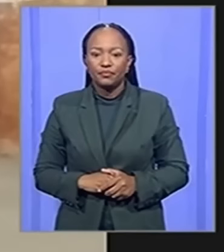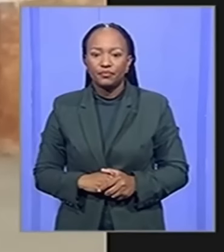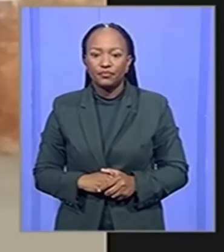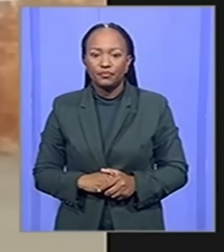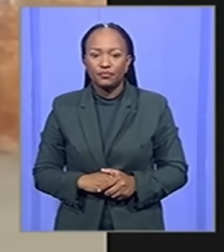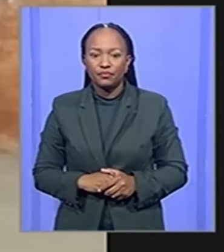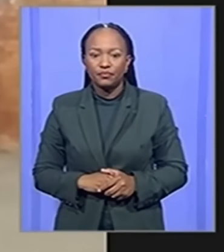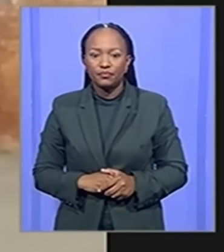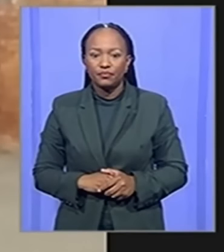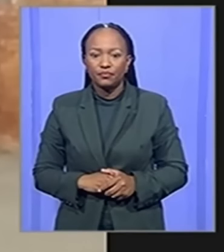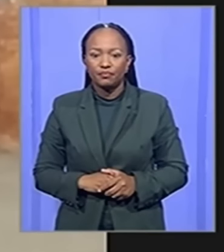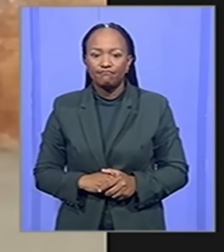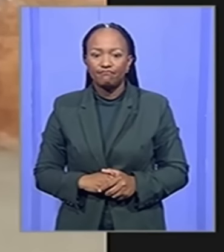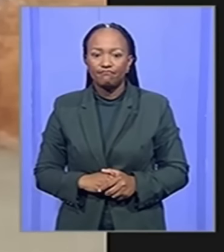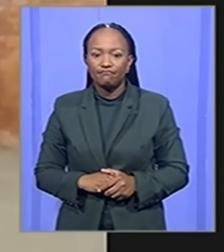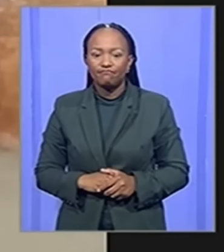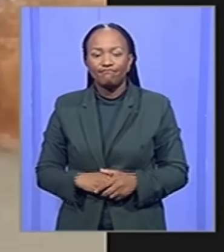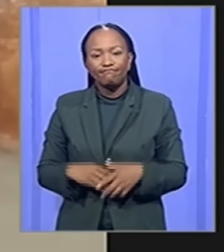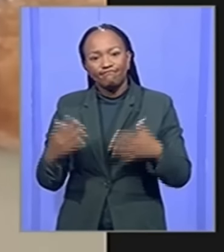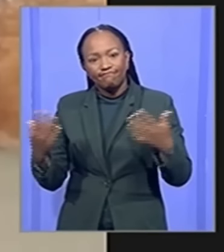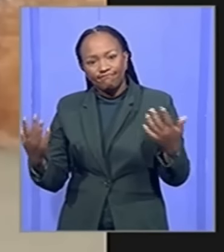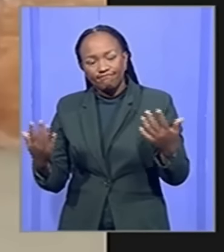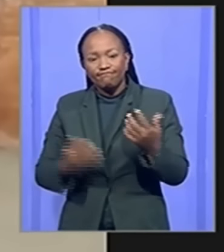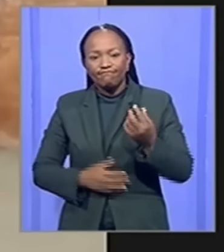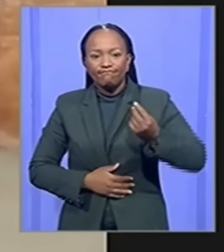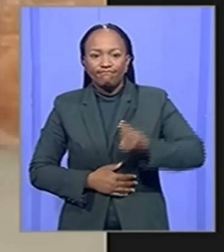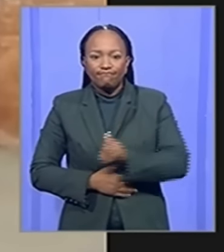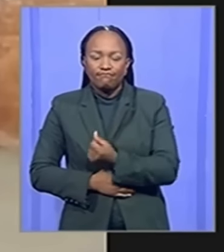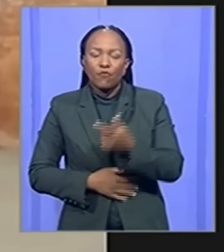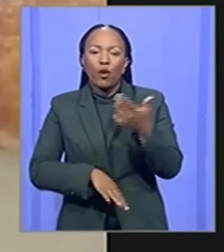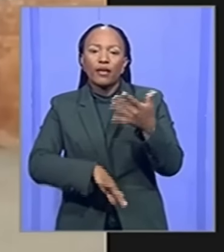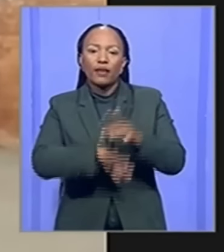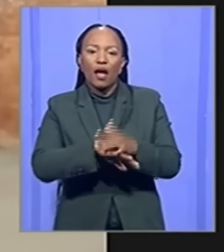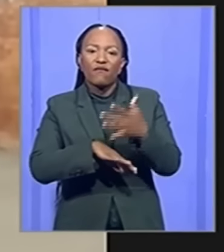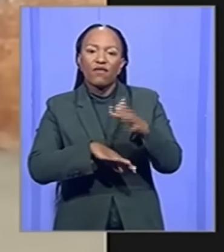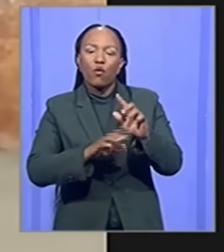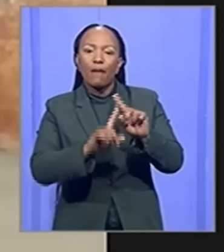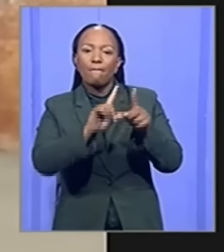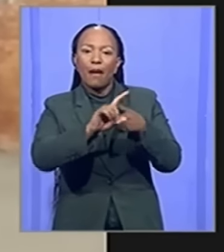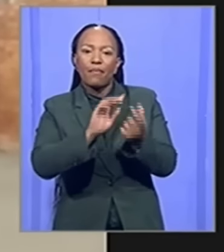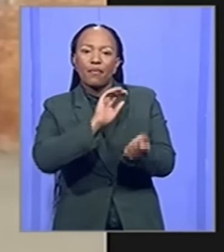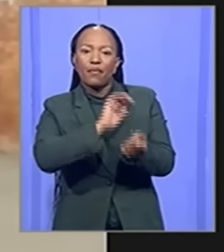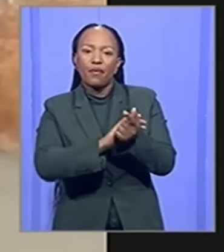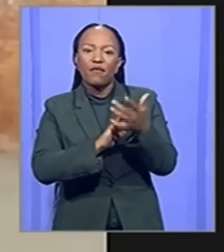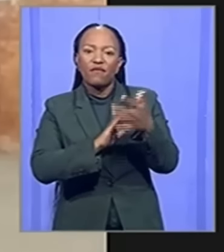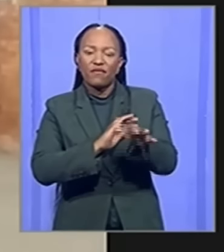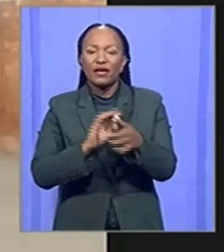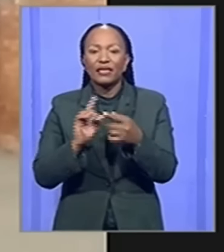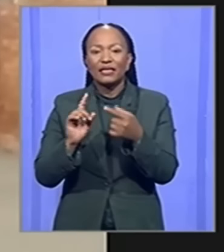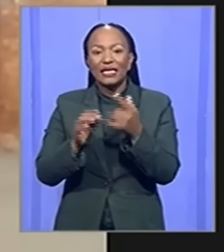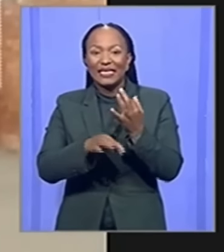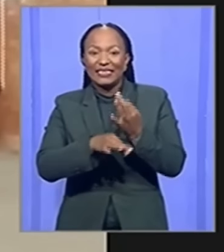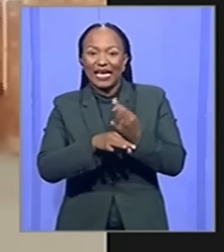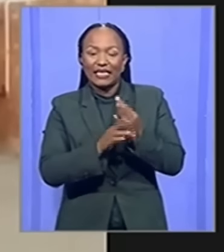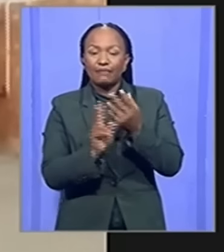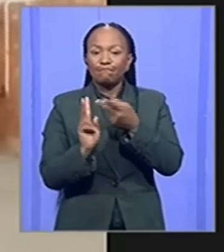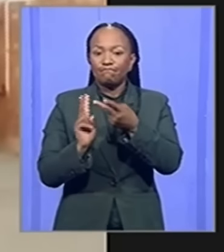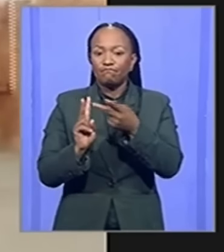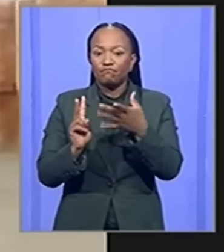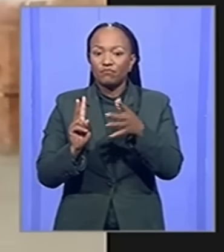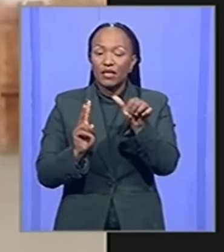Me ke mo nontate ka madimabe a ile a siang teng ka kosieno. Bontate ba babedi ba bana ba chamchini wa datana sebetsa ka Galing